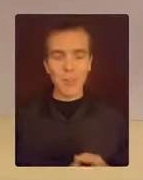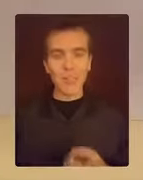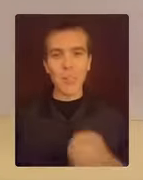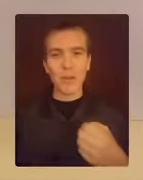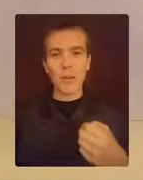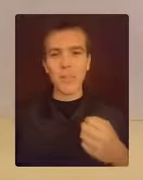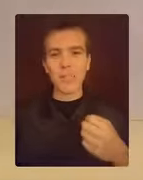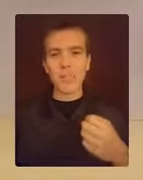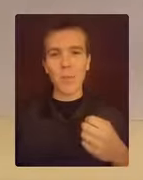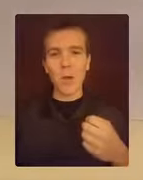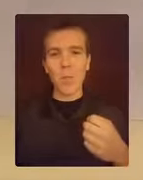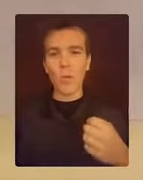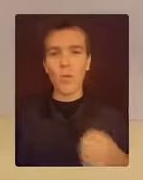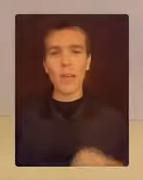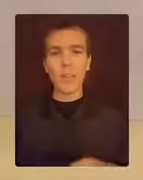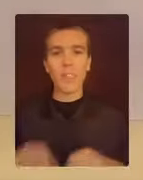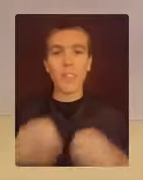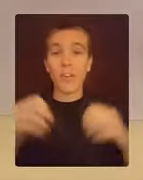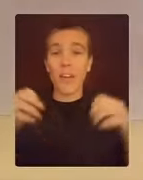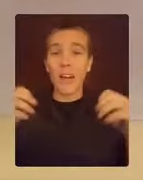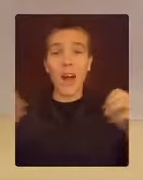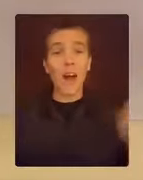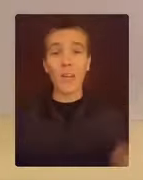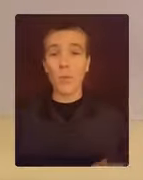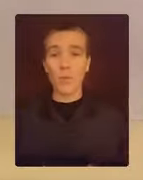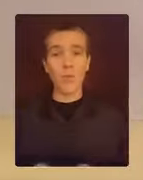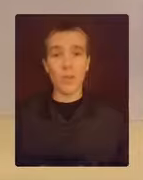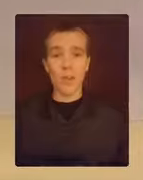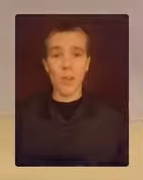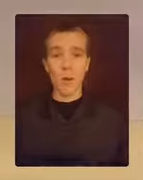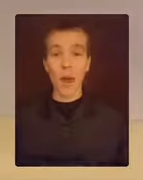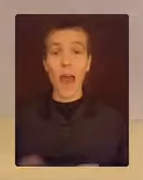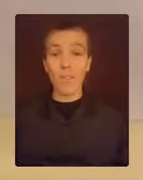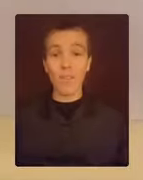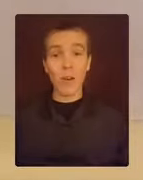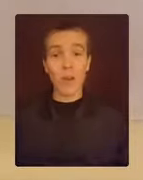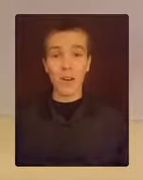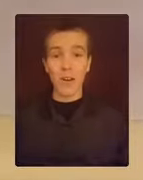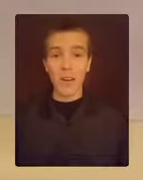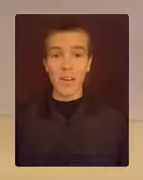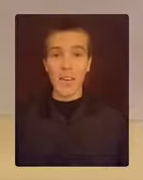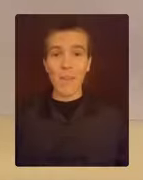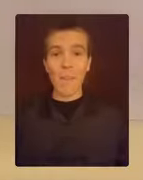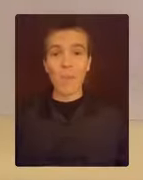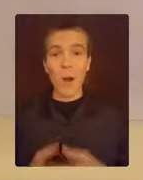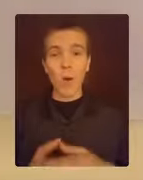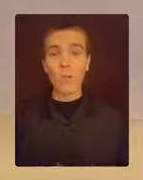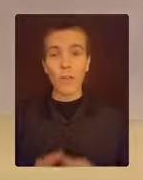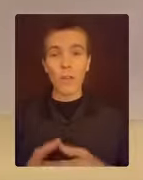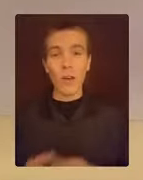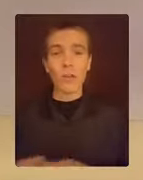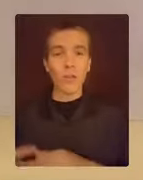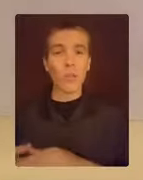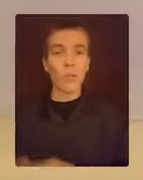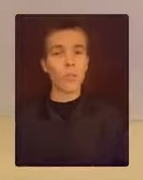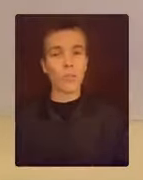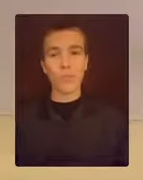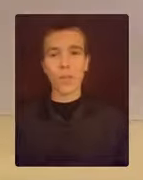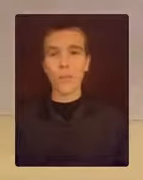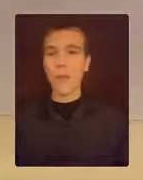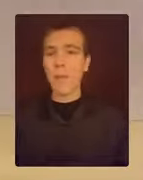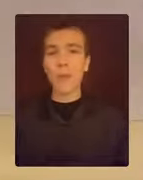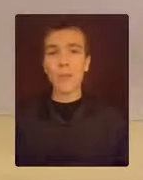You can experience what would be considered a Hollywood movie or Avatar if you only learn to